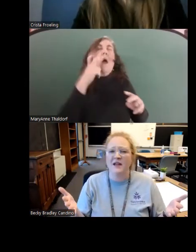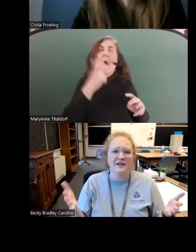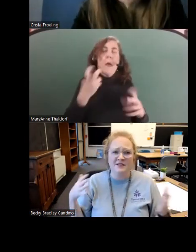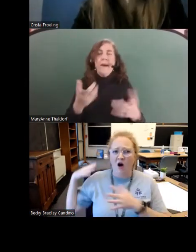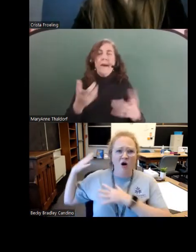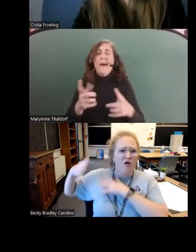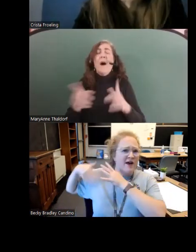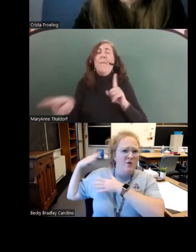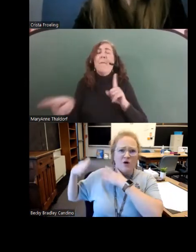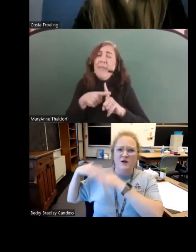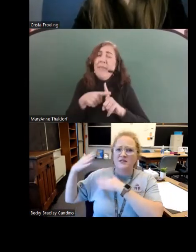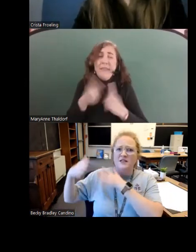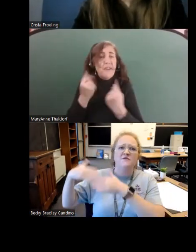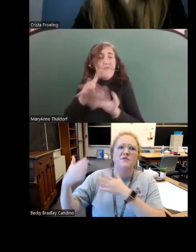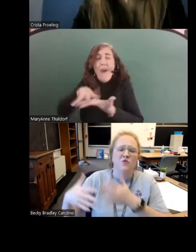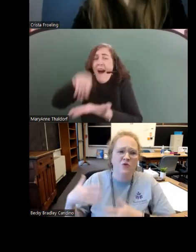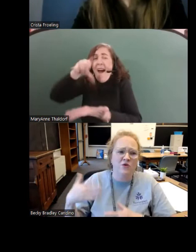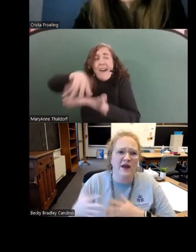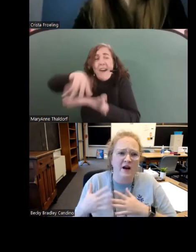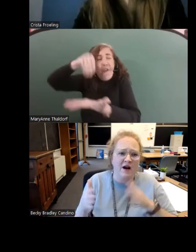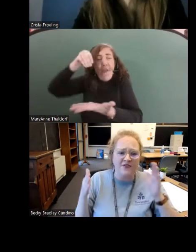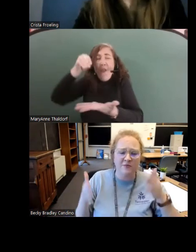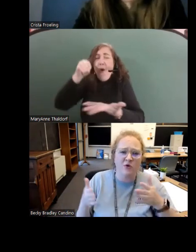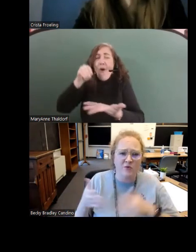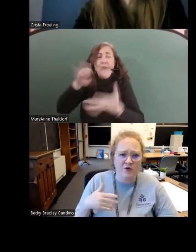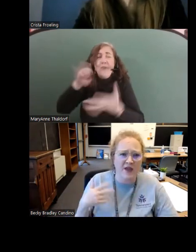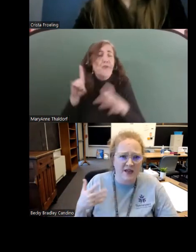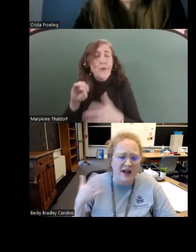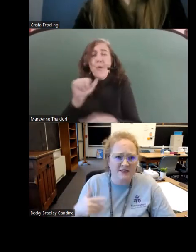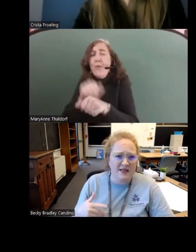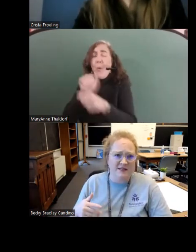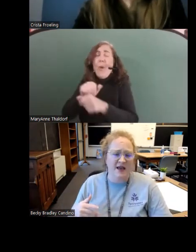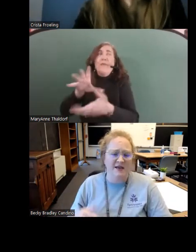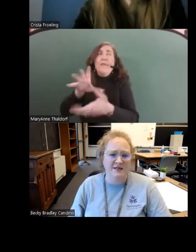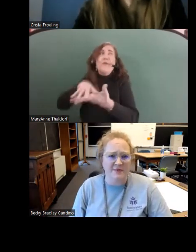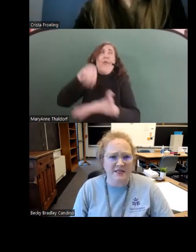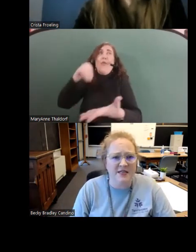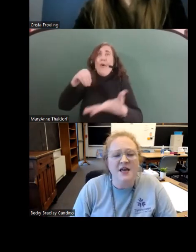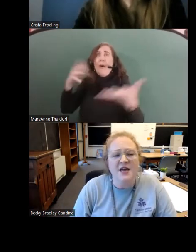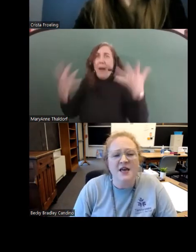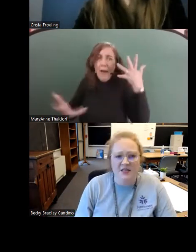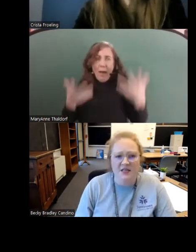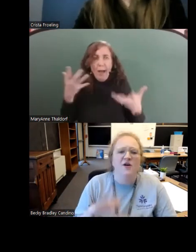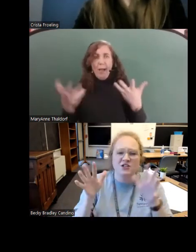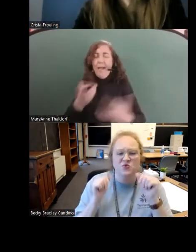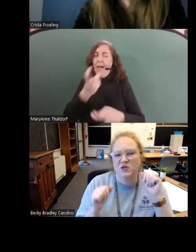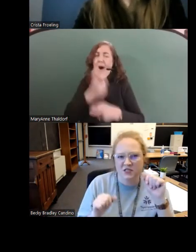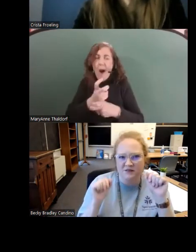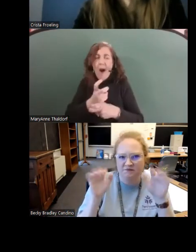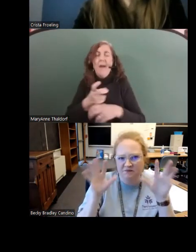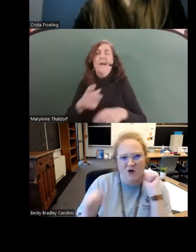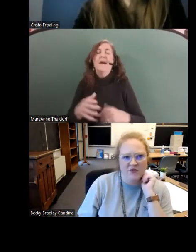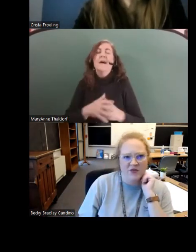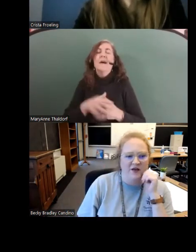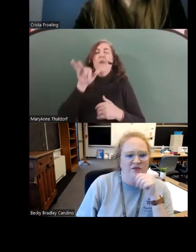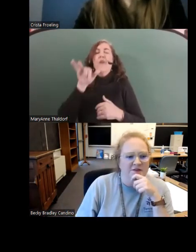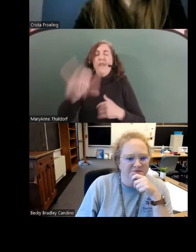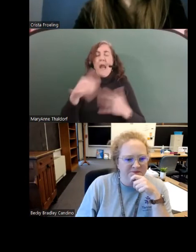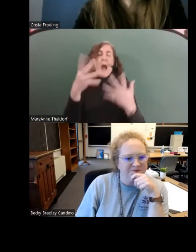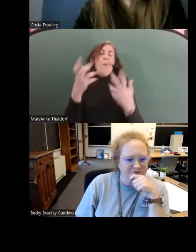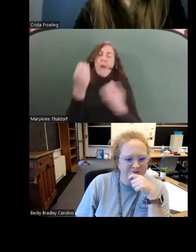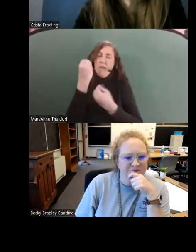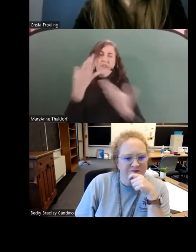mean, all that work is even before they are at the point where they can access the academics. So I just wanted to throw that out